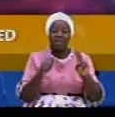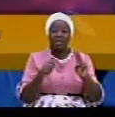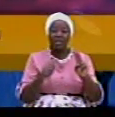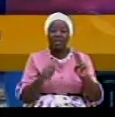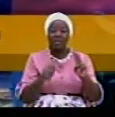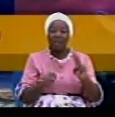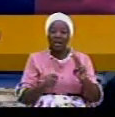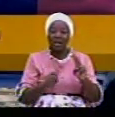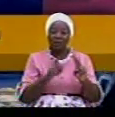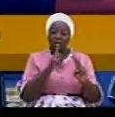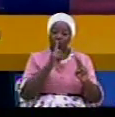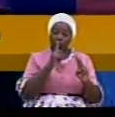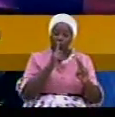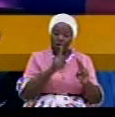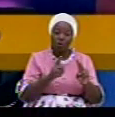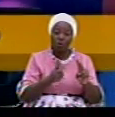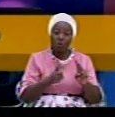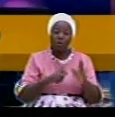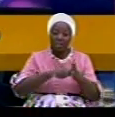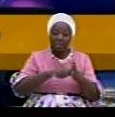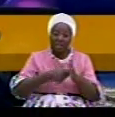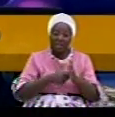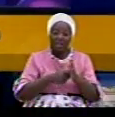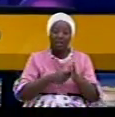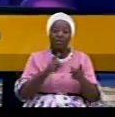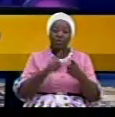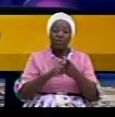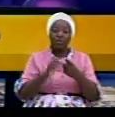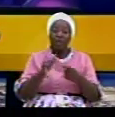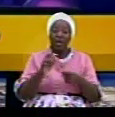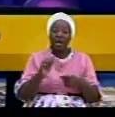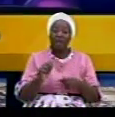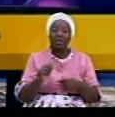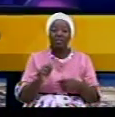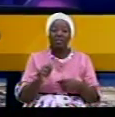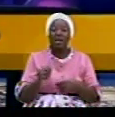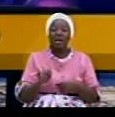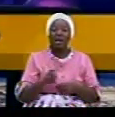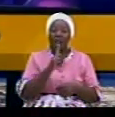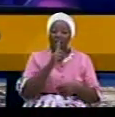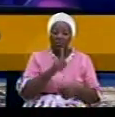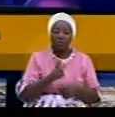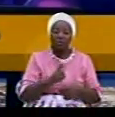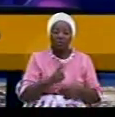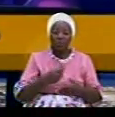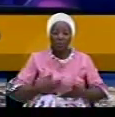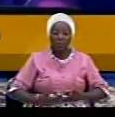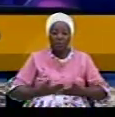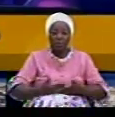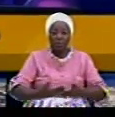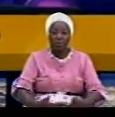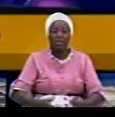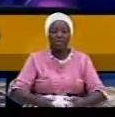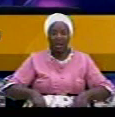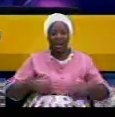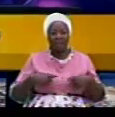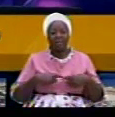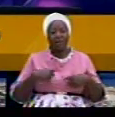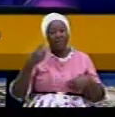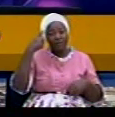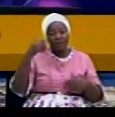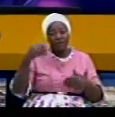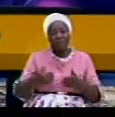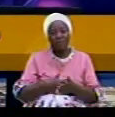an assured begotten life. For new things to happen, for a